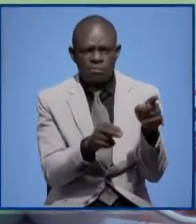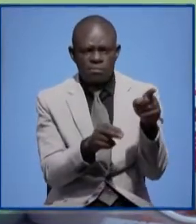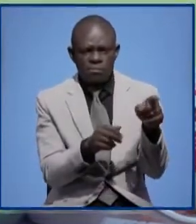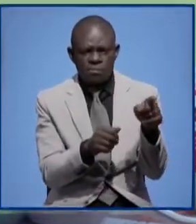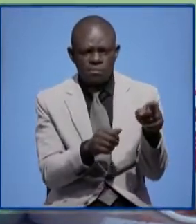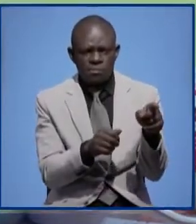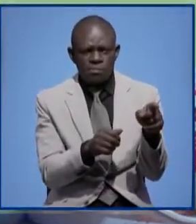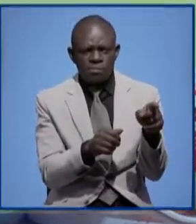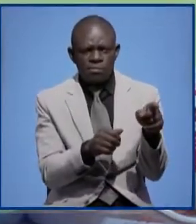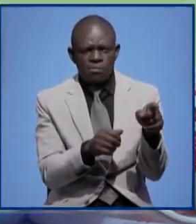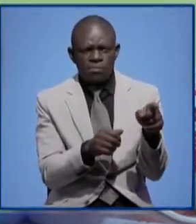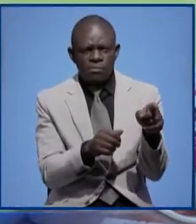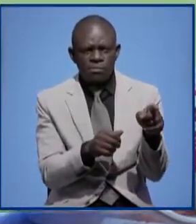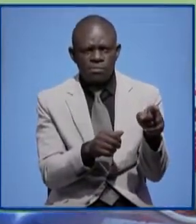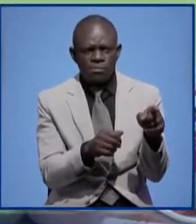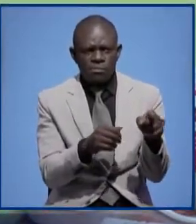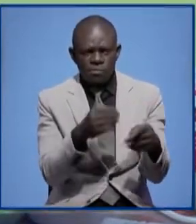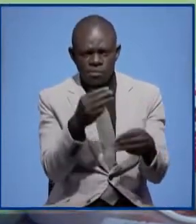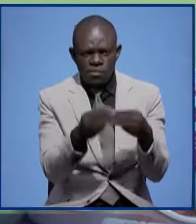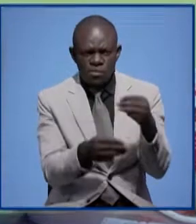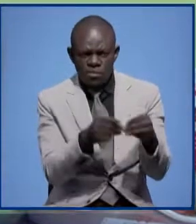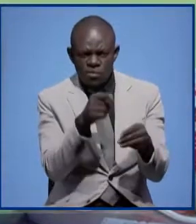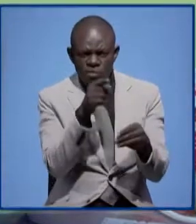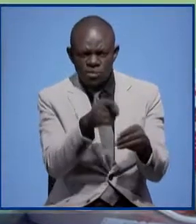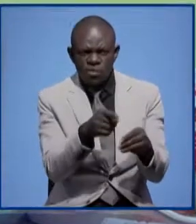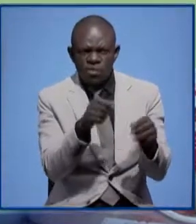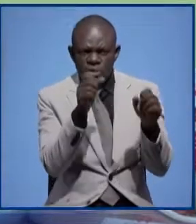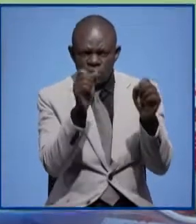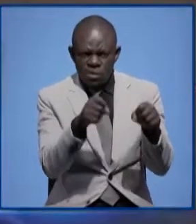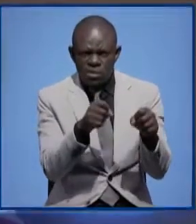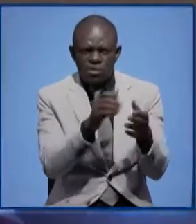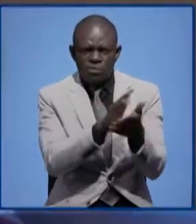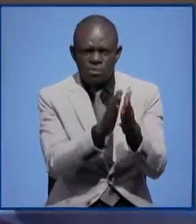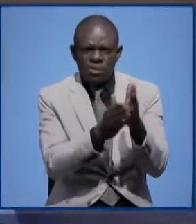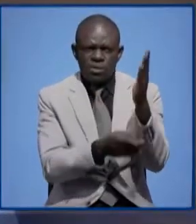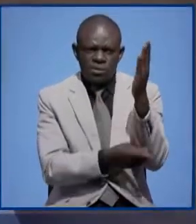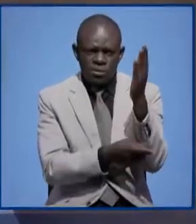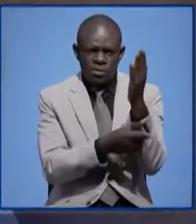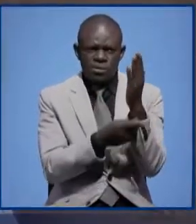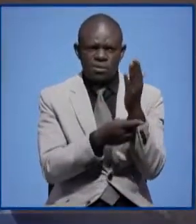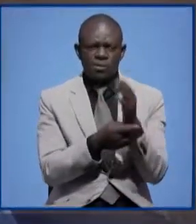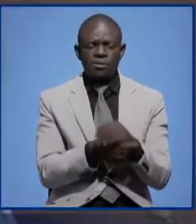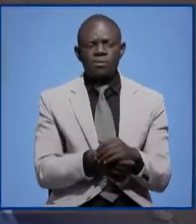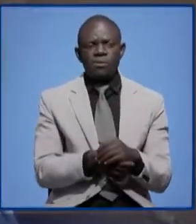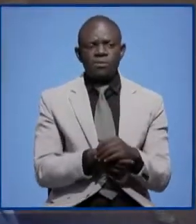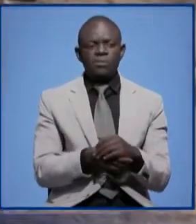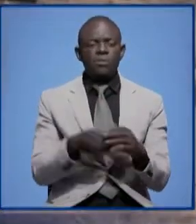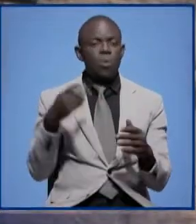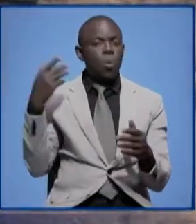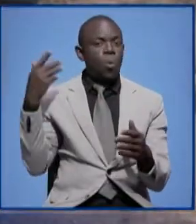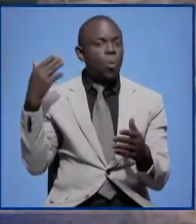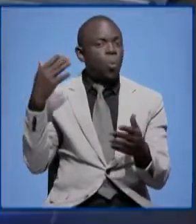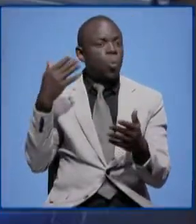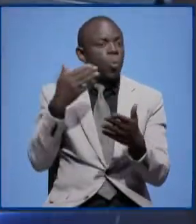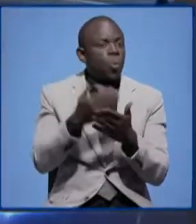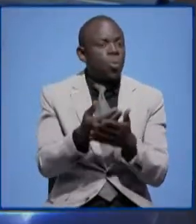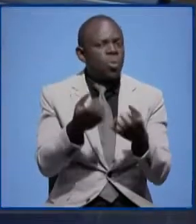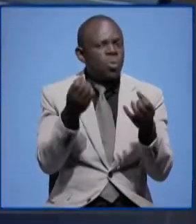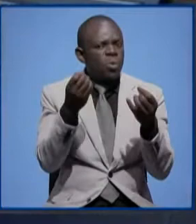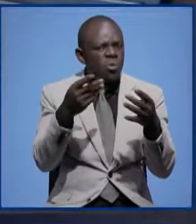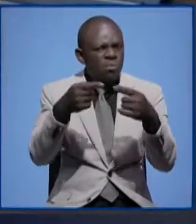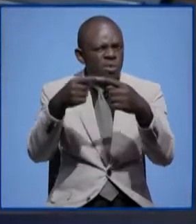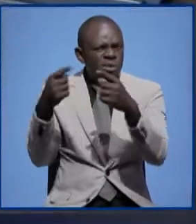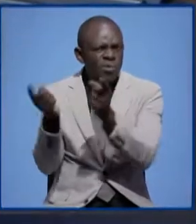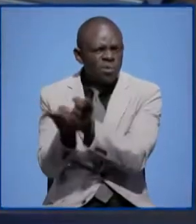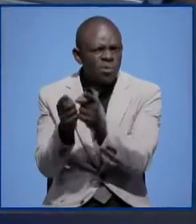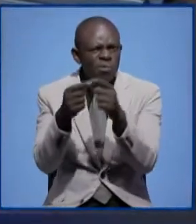institution responsible for the development and promotion of cooperatives. But over the years, many cooperatives have gone back to being